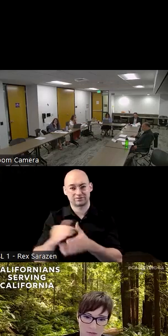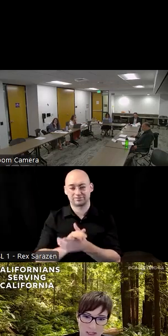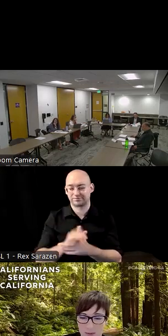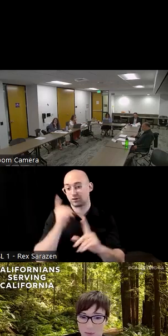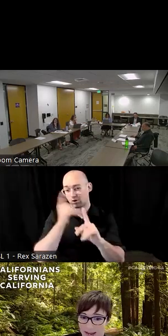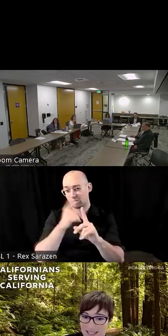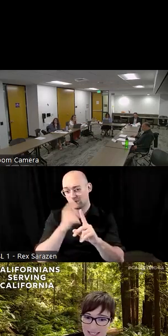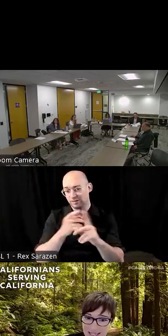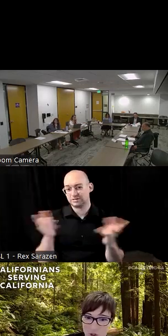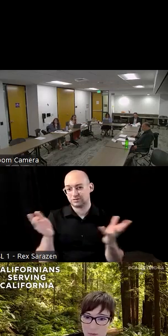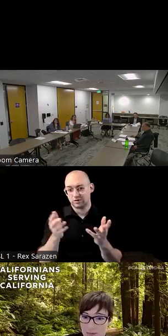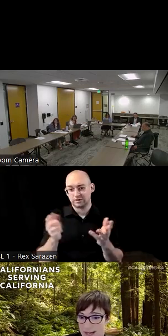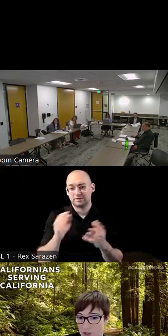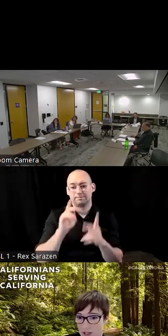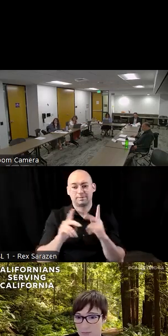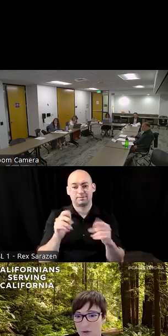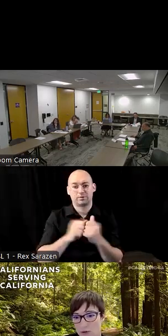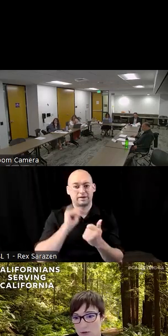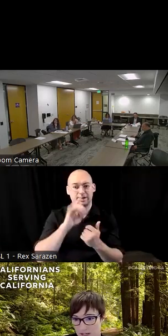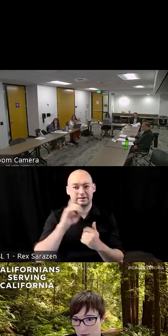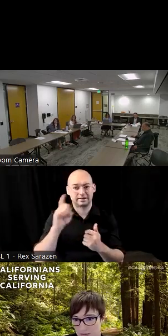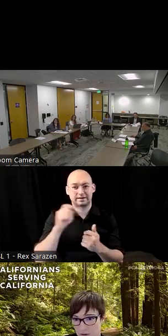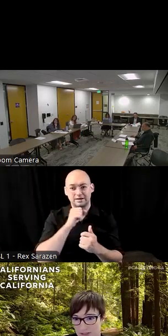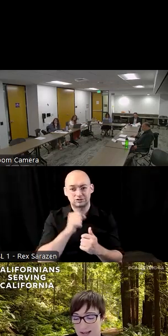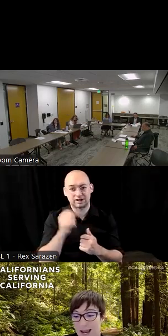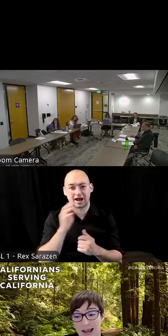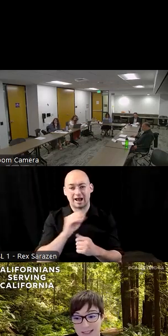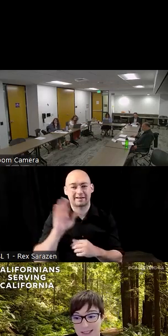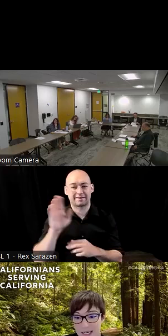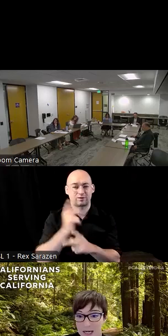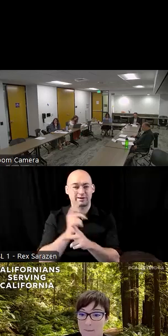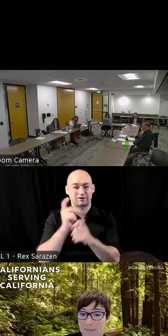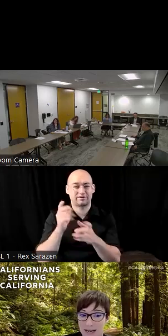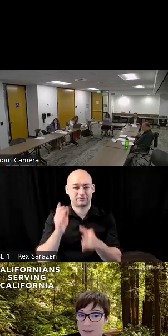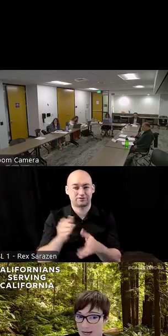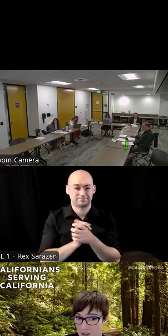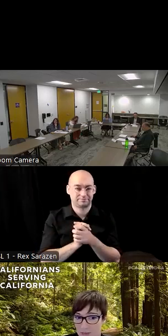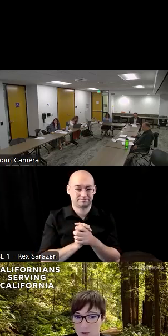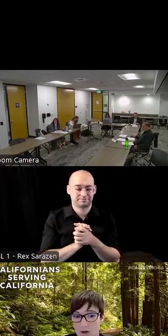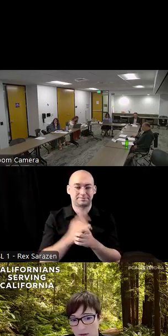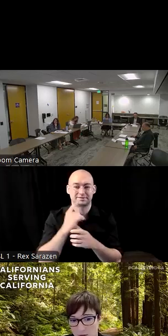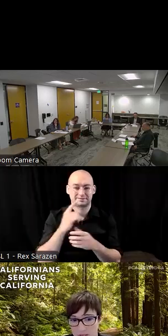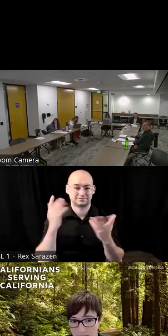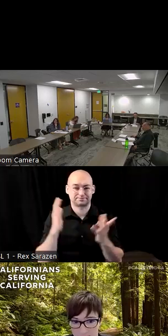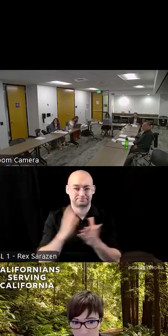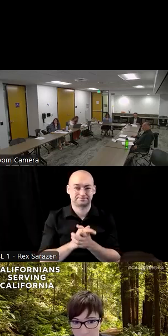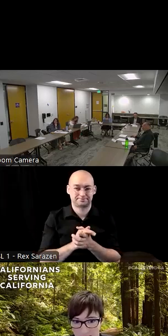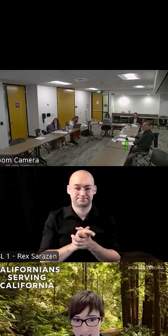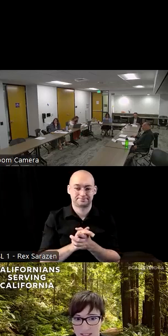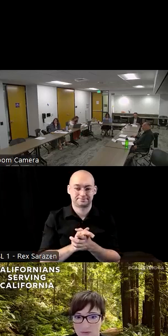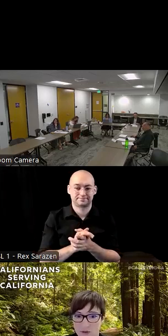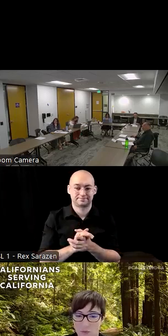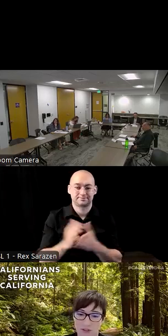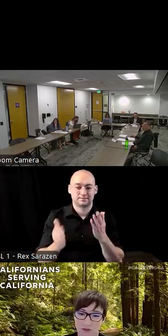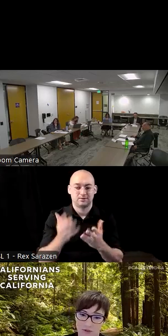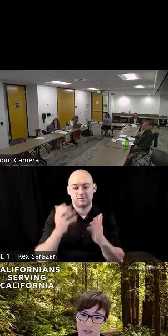not only people with IDD who may be aging, but also their caregivers. As I stated, may be aging because we also want to emphasize the